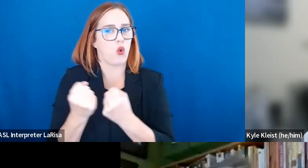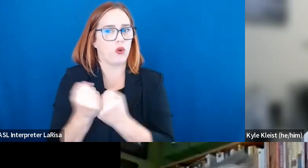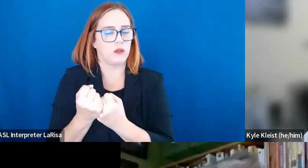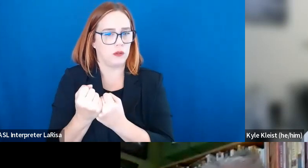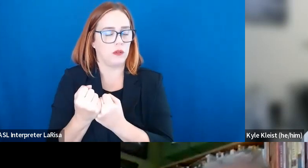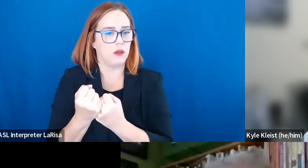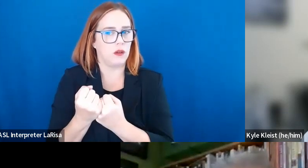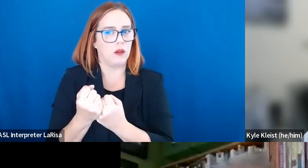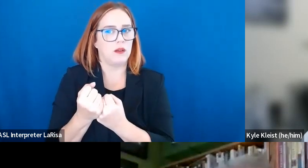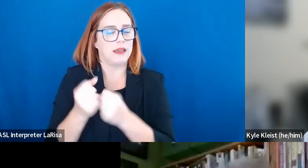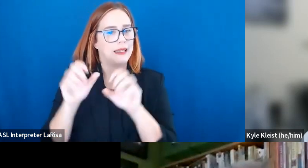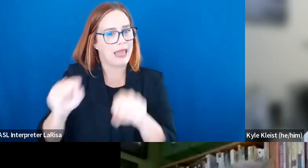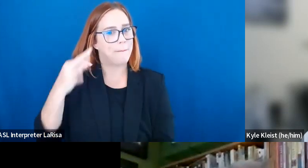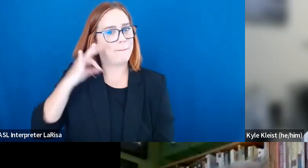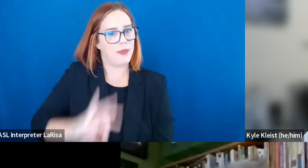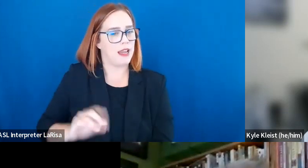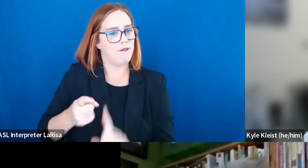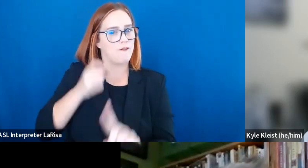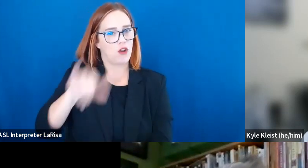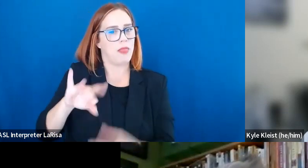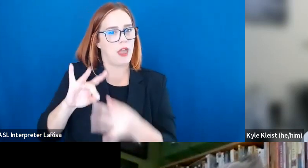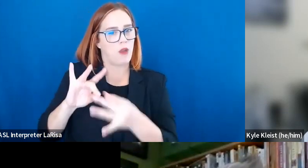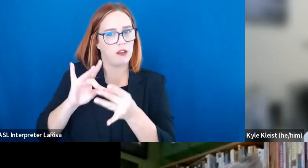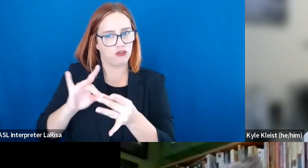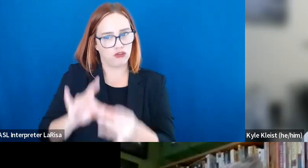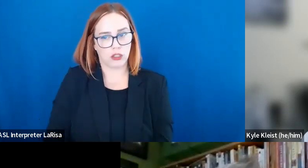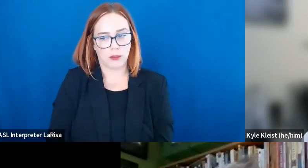supporting. They can also benefit from the relationship.